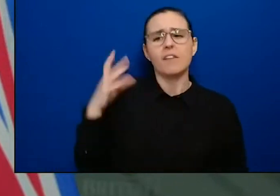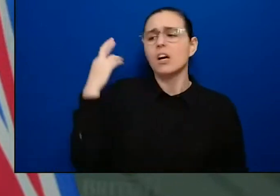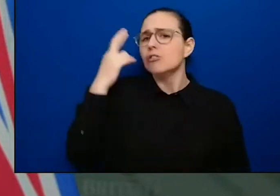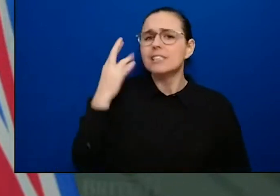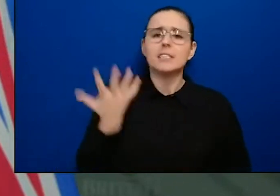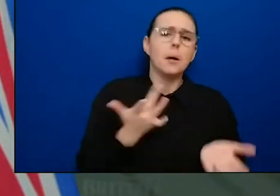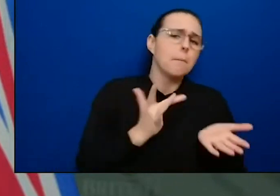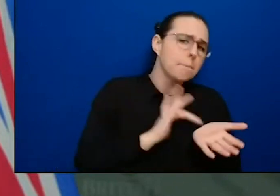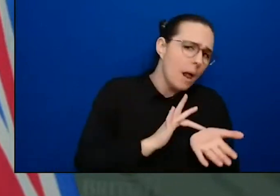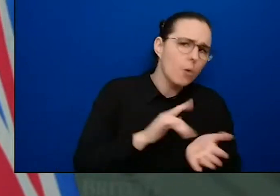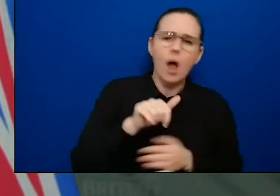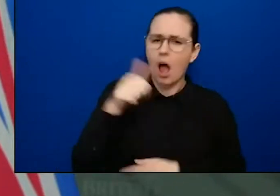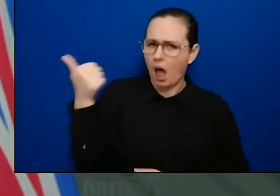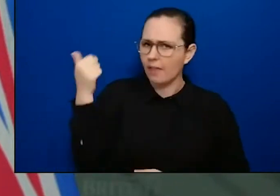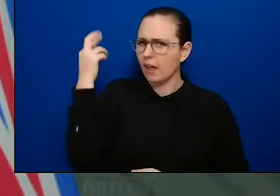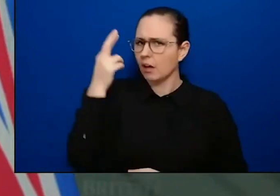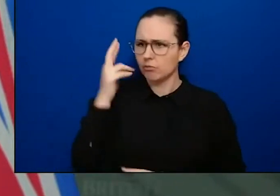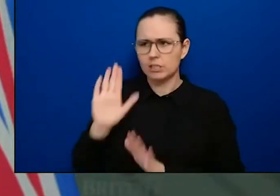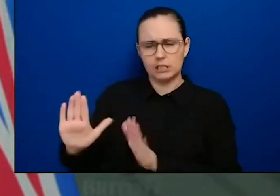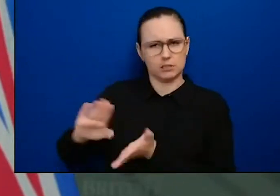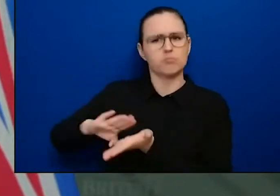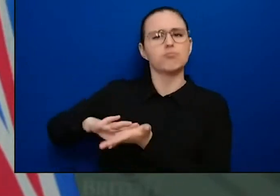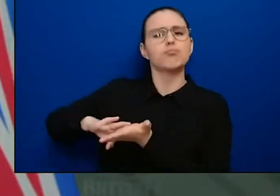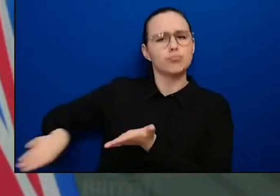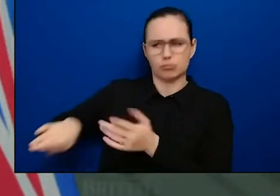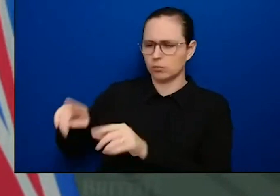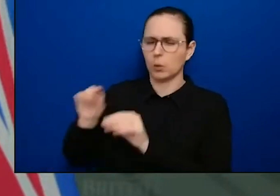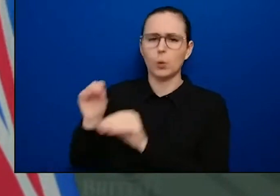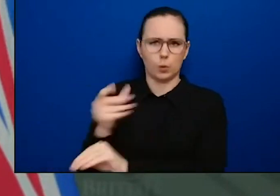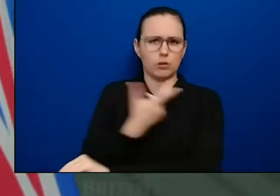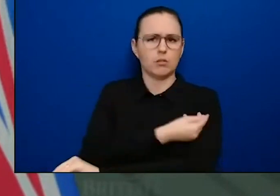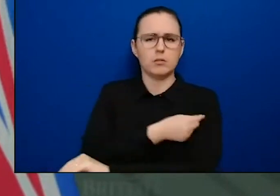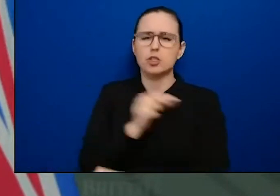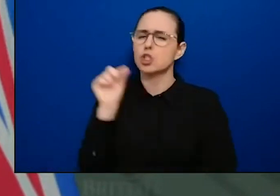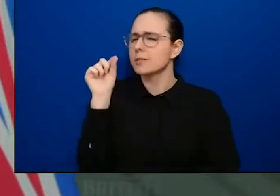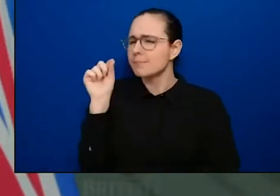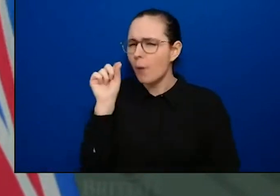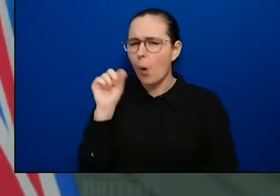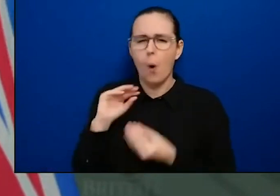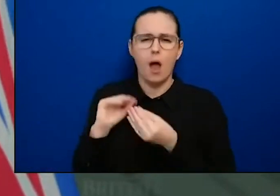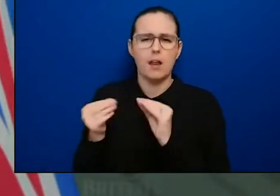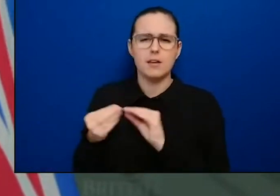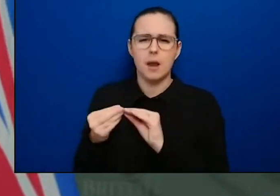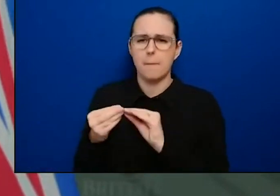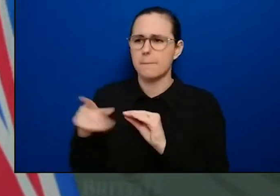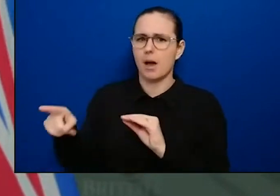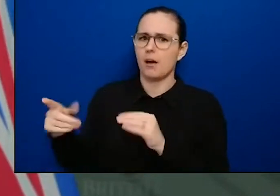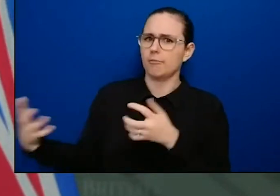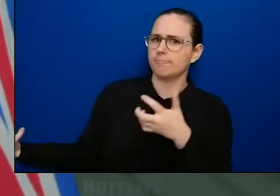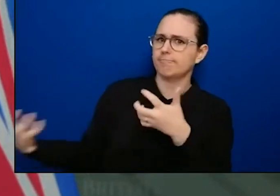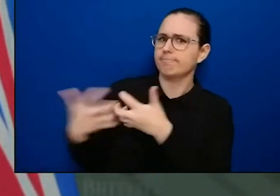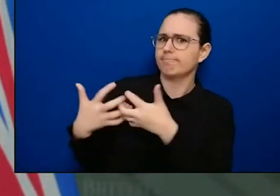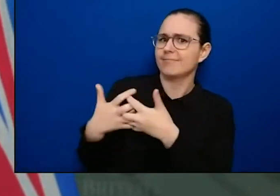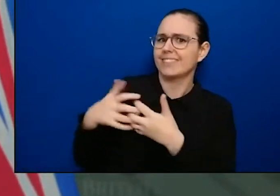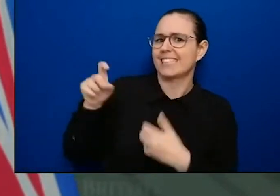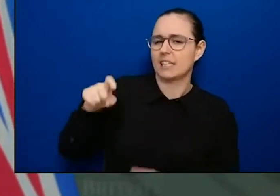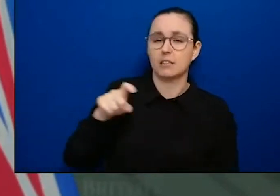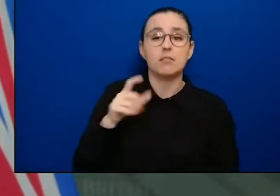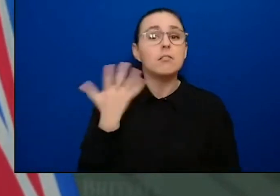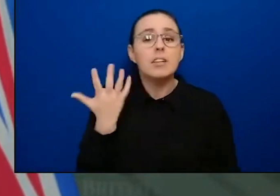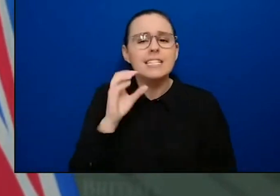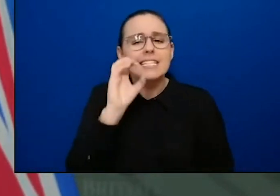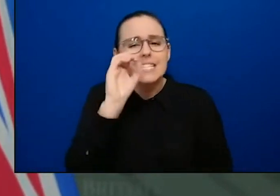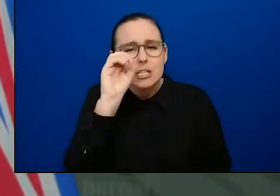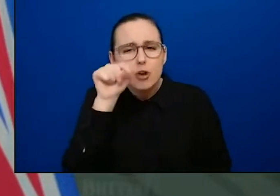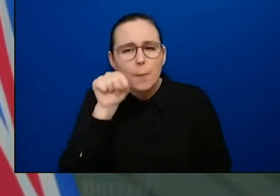other condition. And we have received a small number of accommodation requests. It's 0.72% of the workforce. Those are